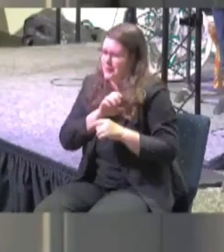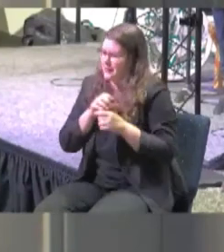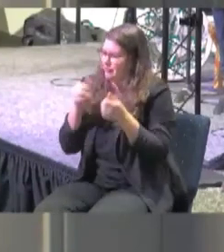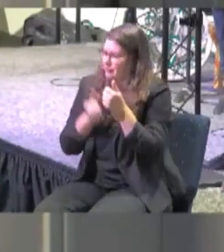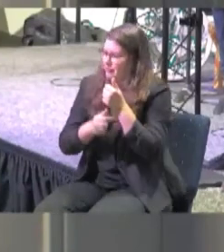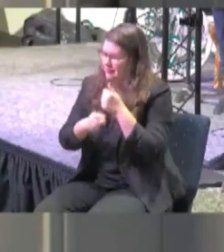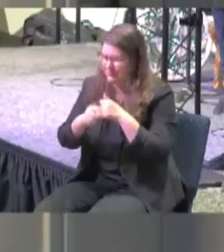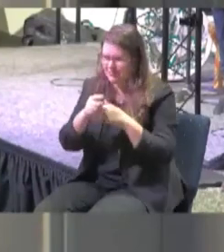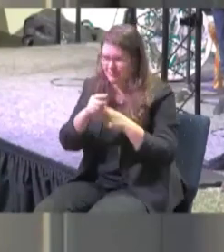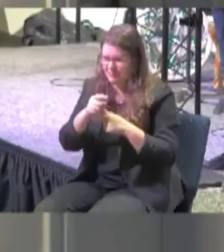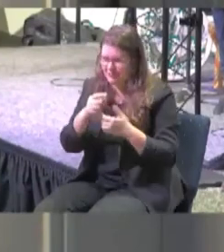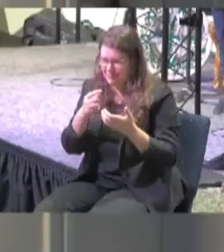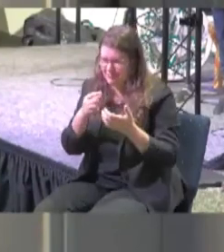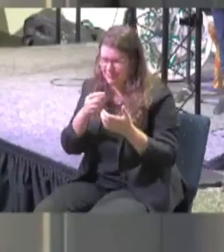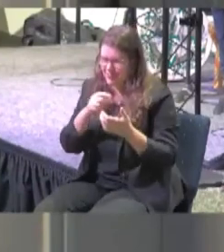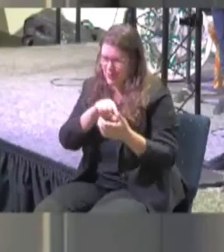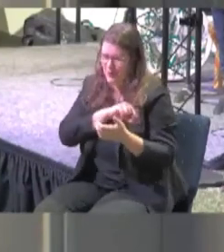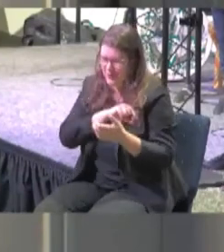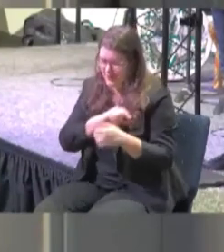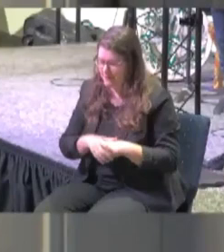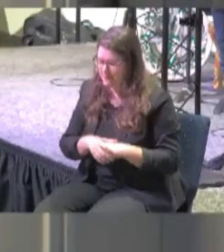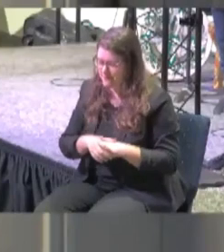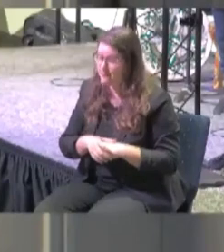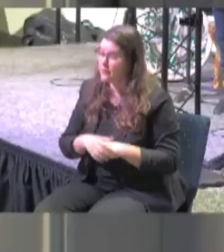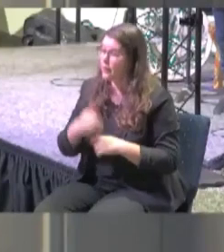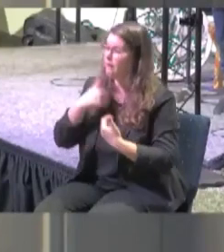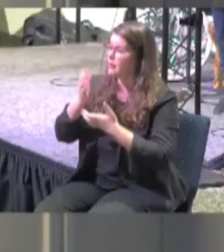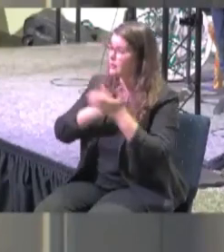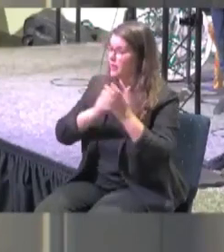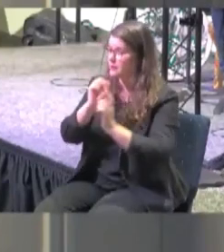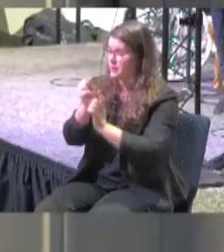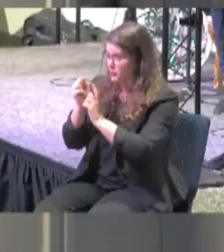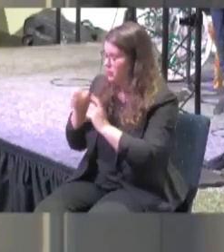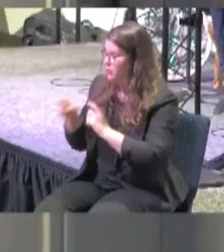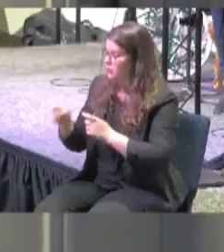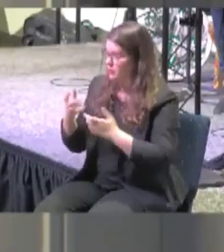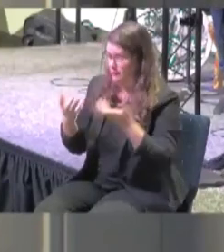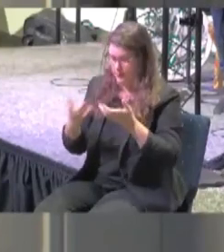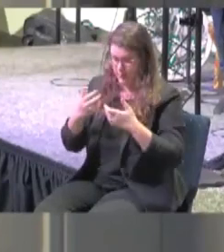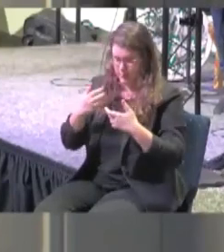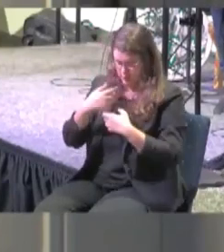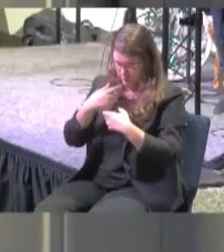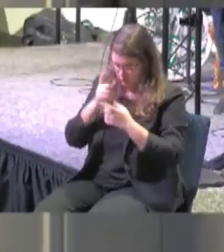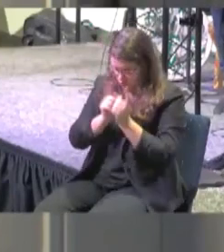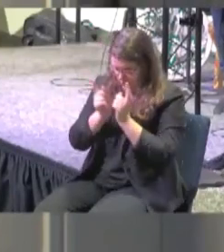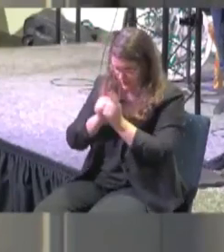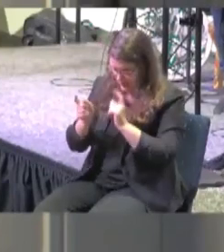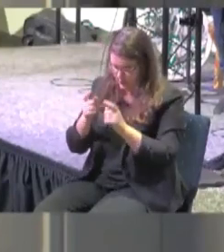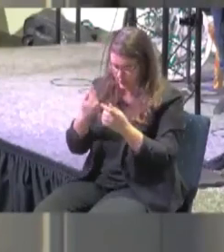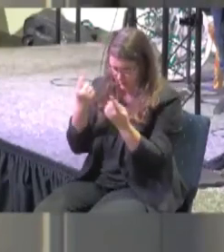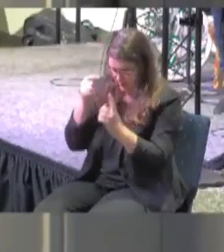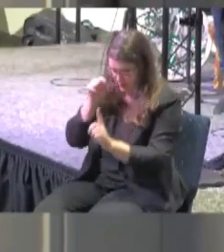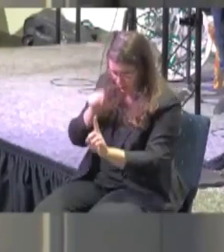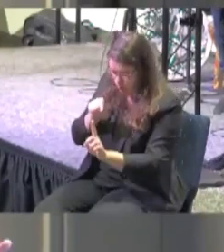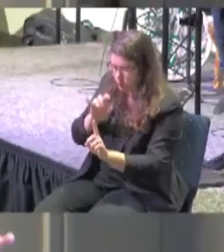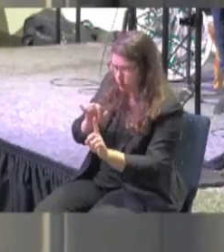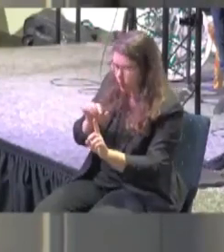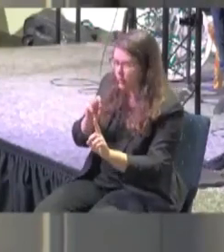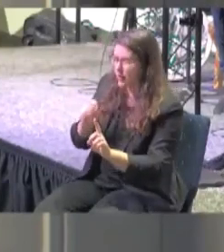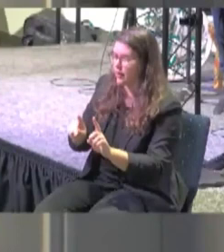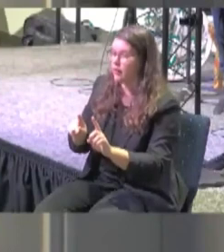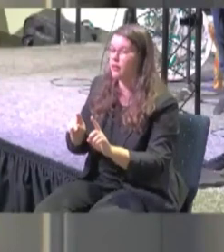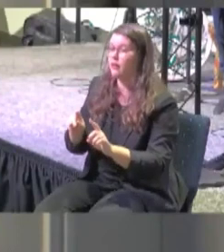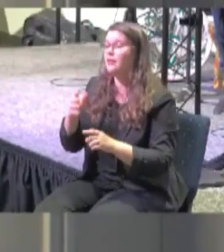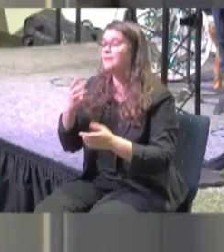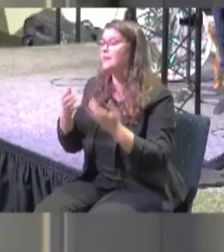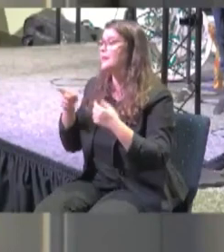be appropriate to produce a product which does draw a certain attention to itself, especially in a culture where people honor sacred